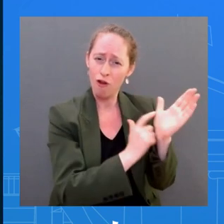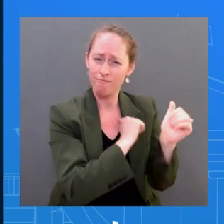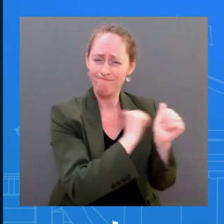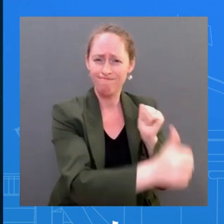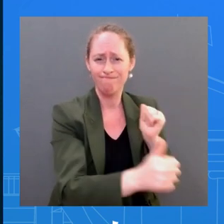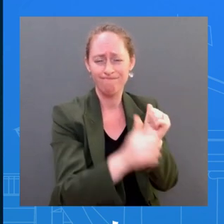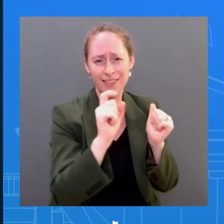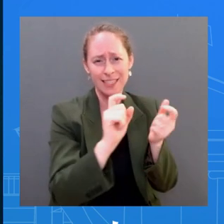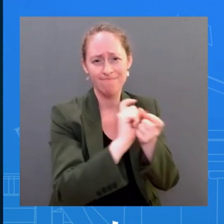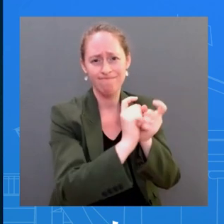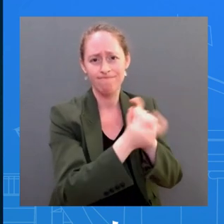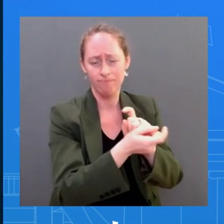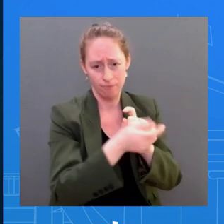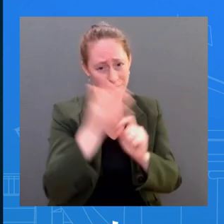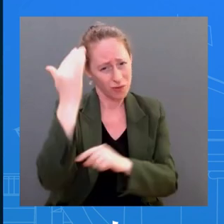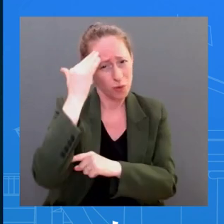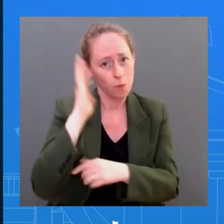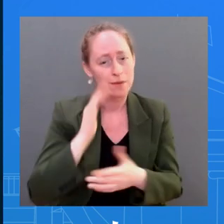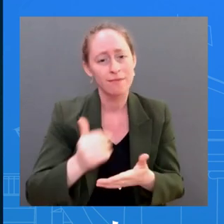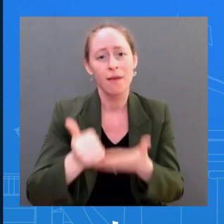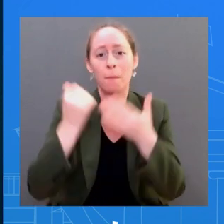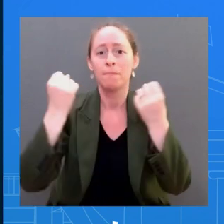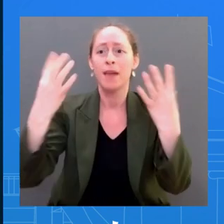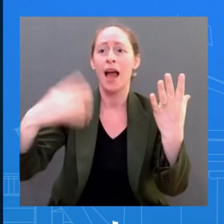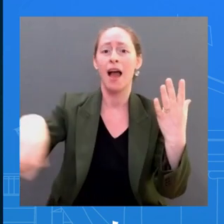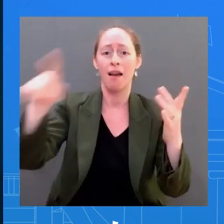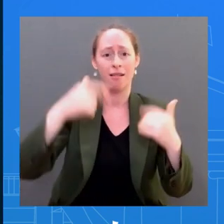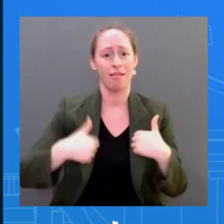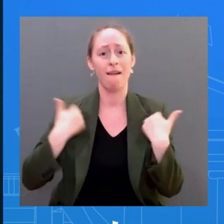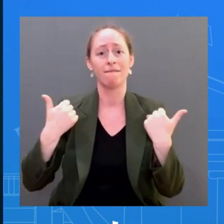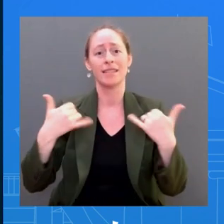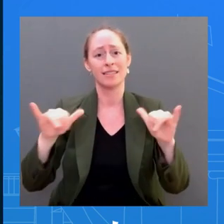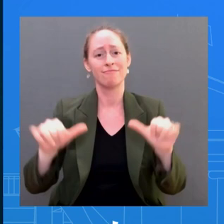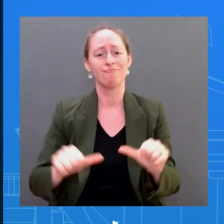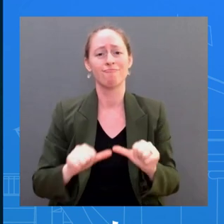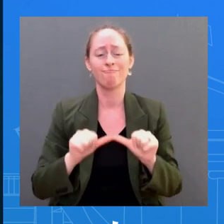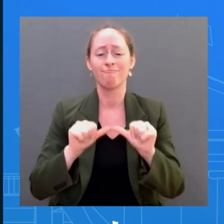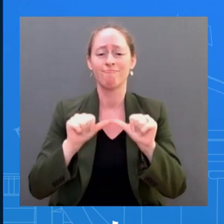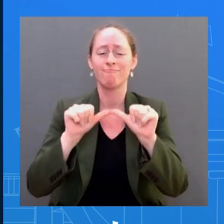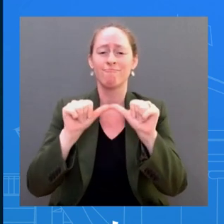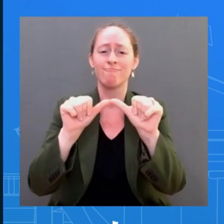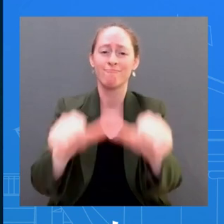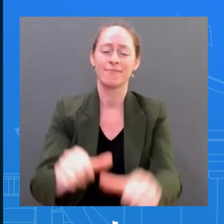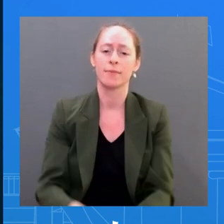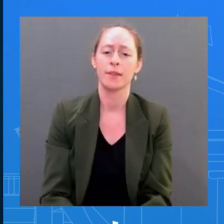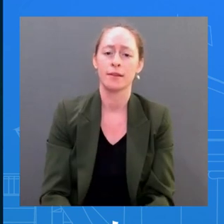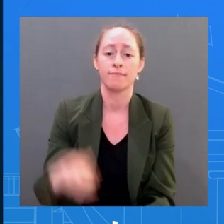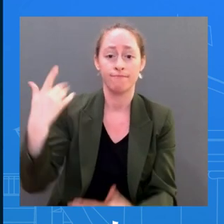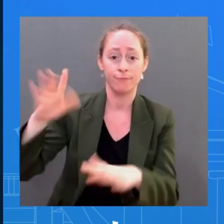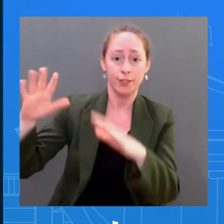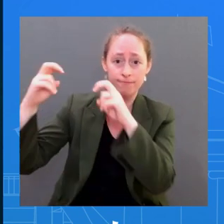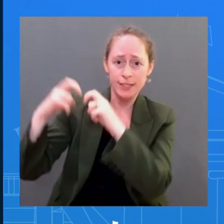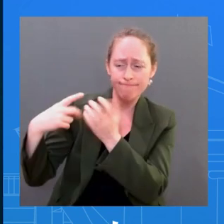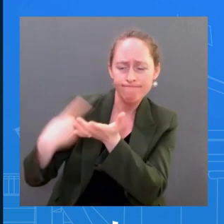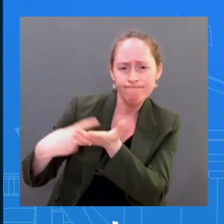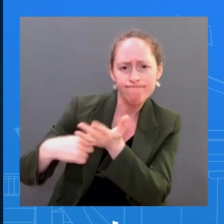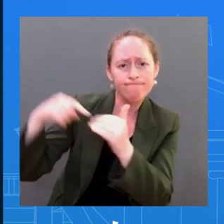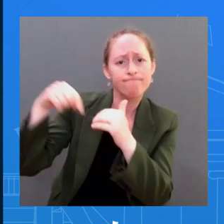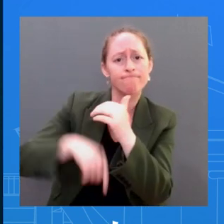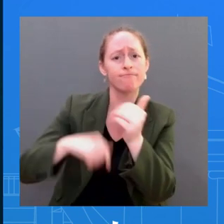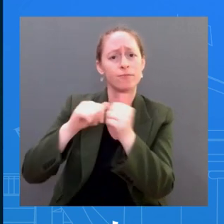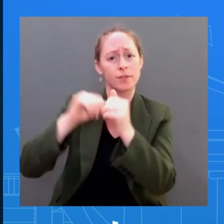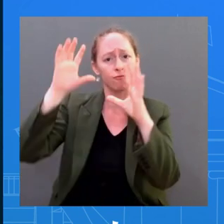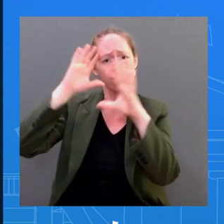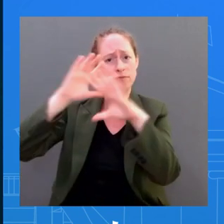Matthew met briefly with the president to talk about the importance of taking action, keeping our communities